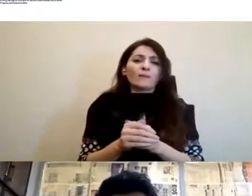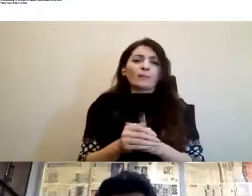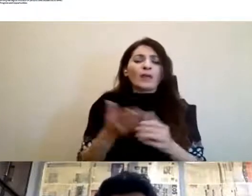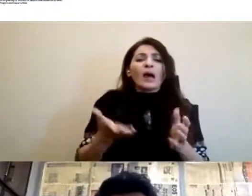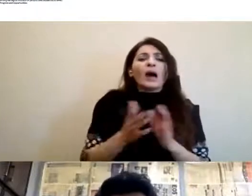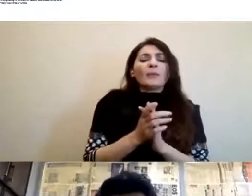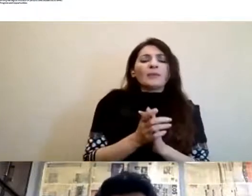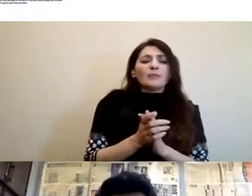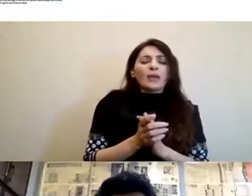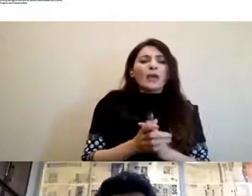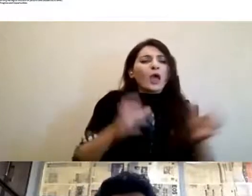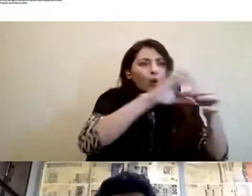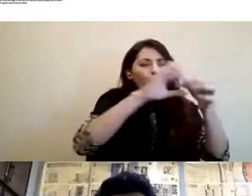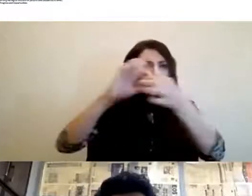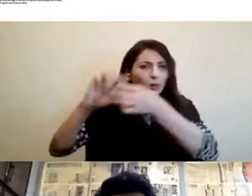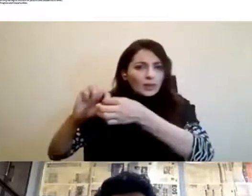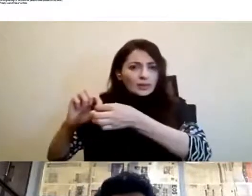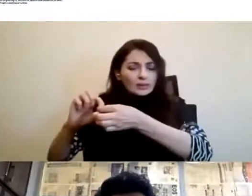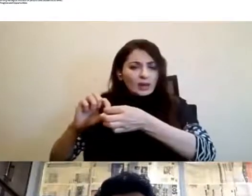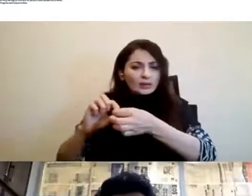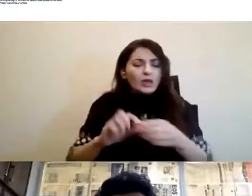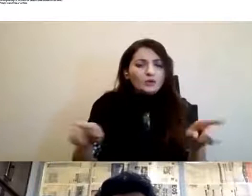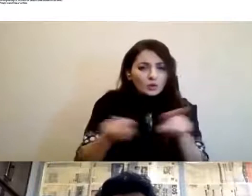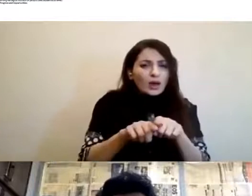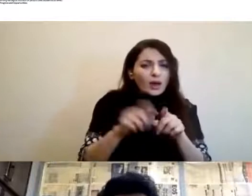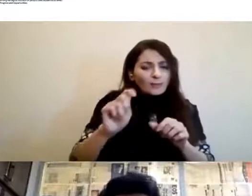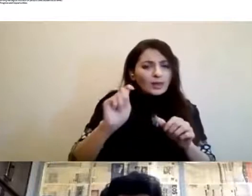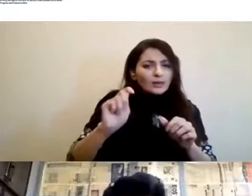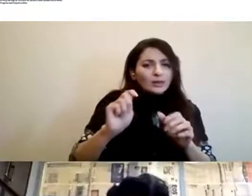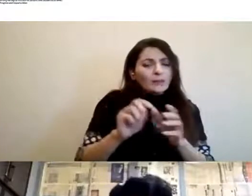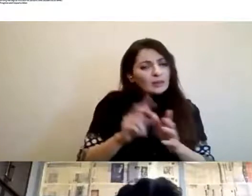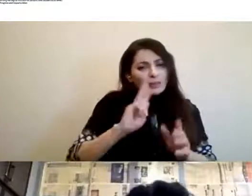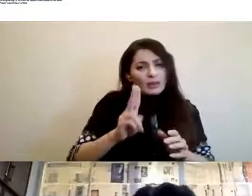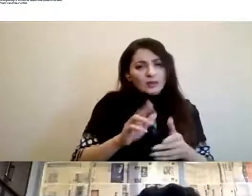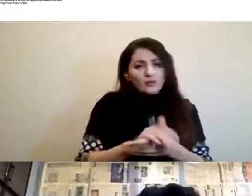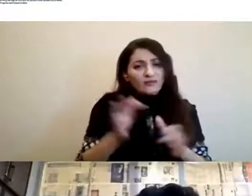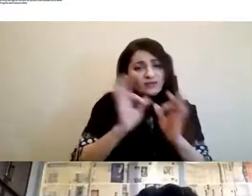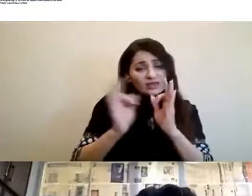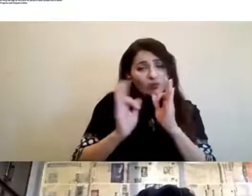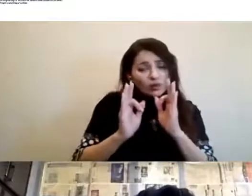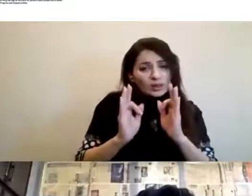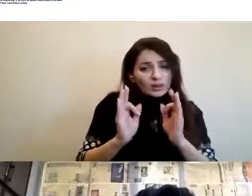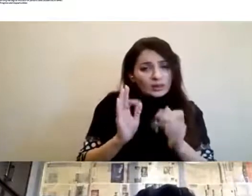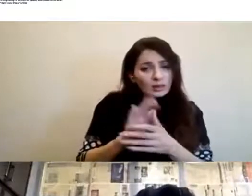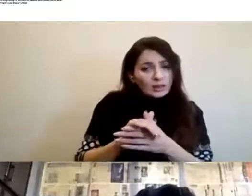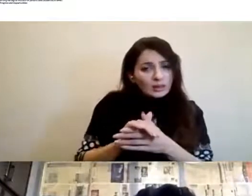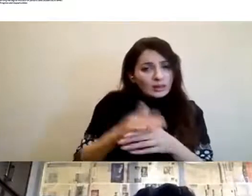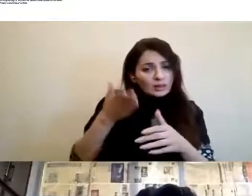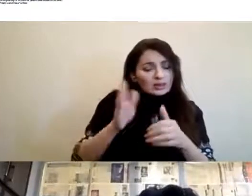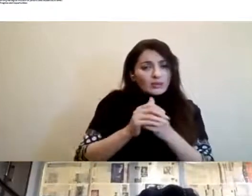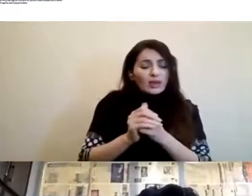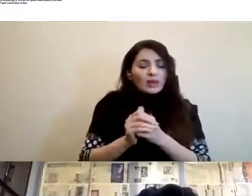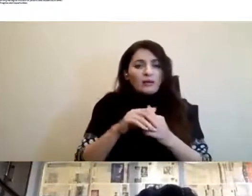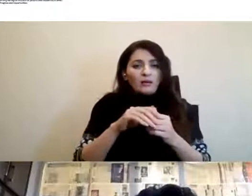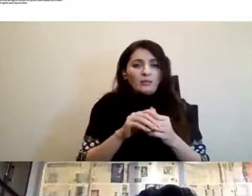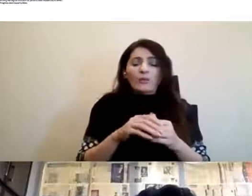so important to improving accessibility, and Facebook does play a role in those in various efforts. One example we